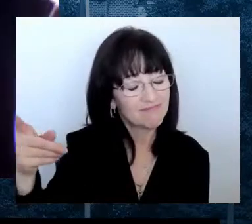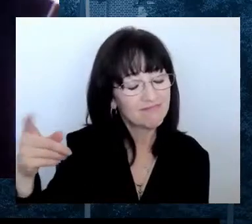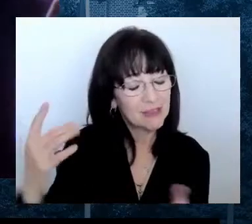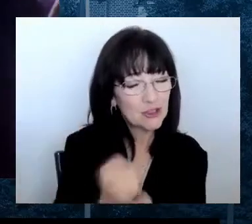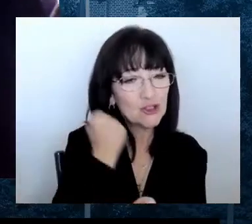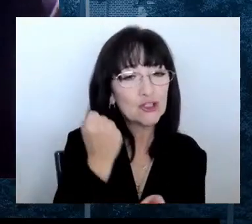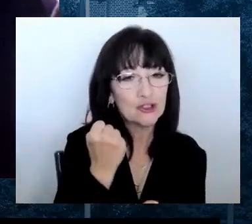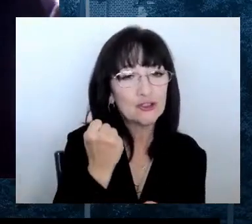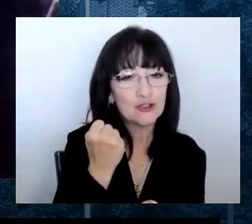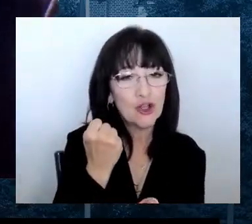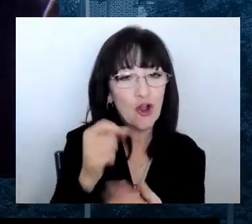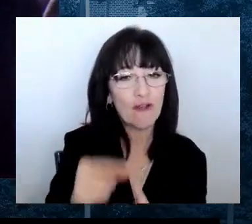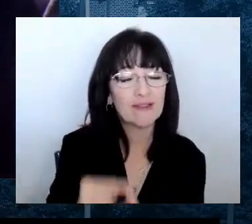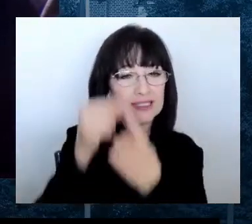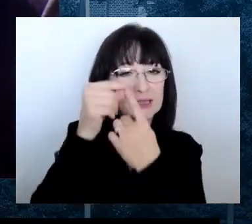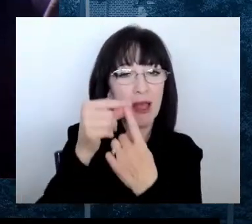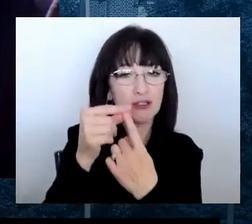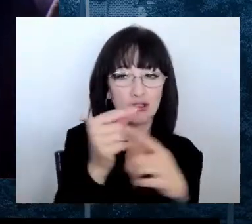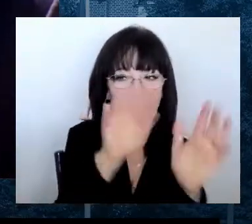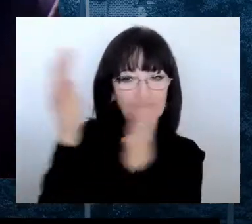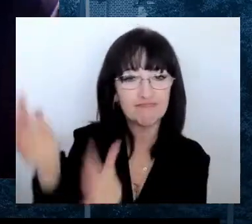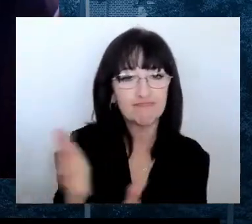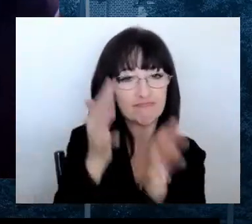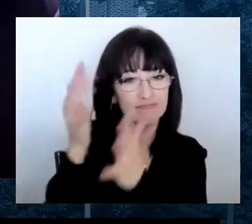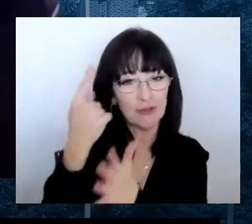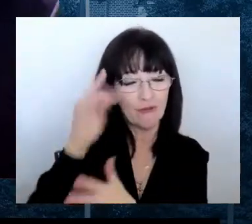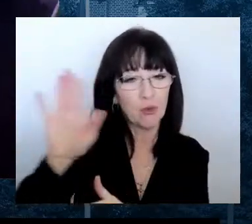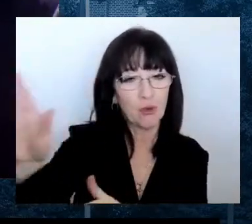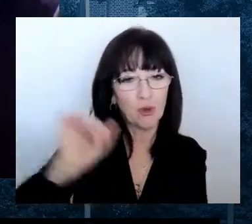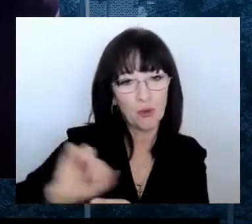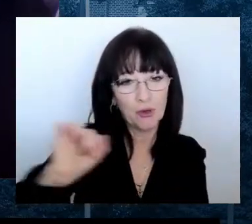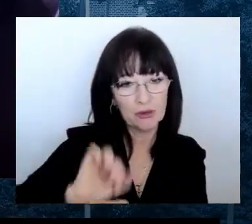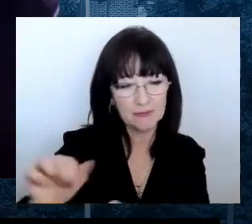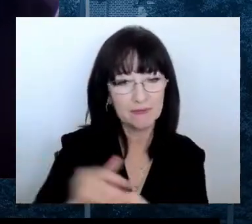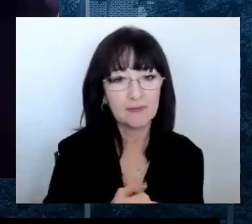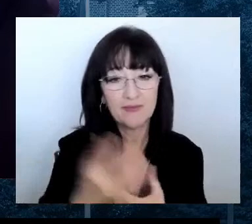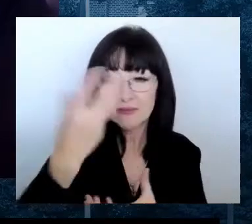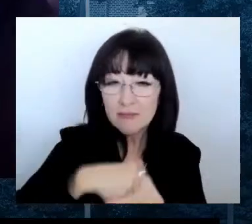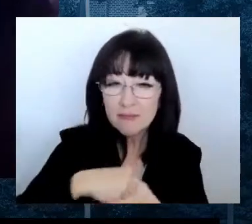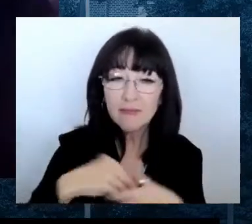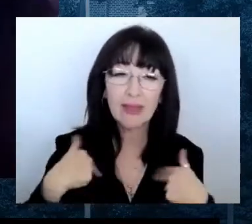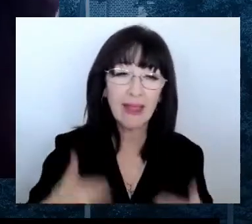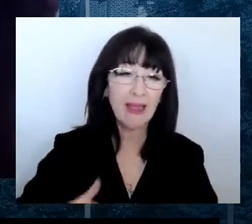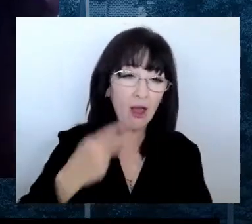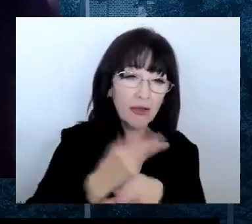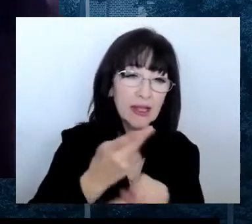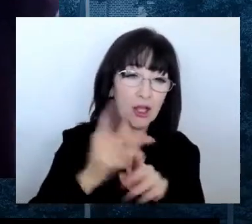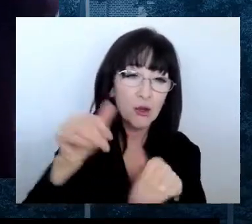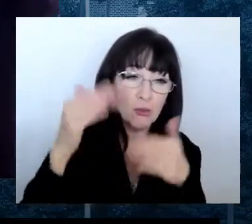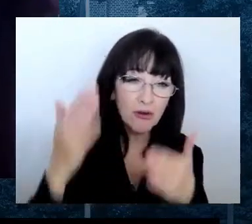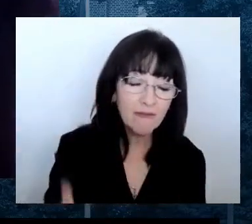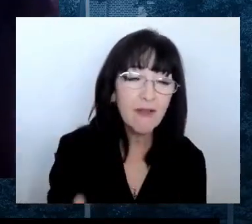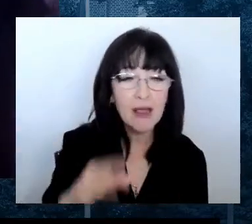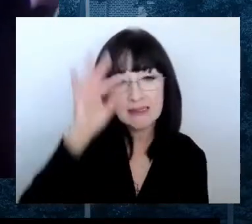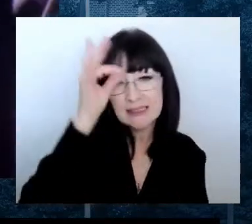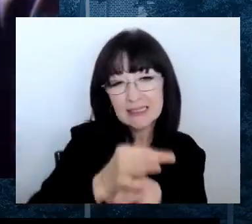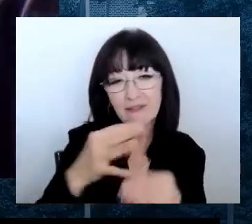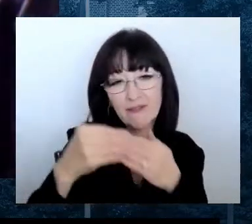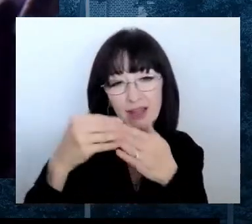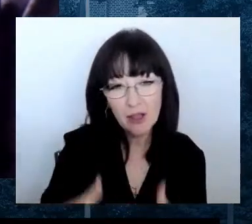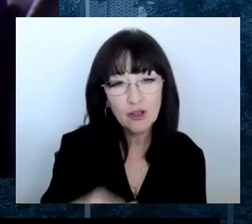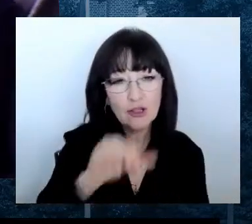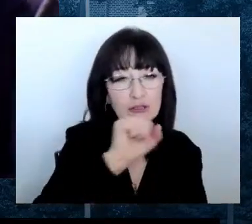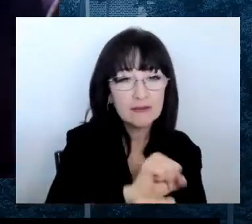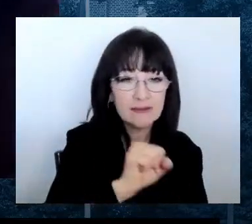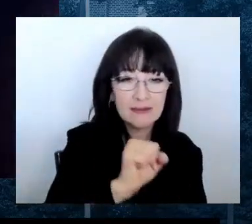This whole of Delaware conversation, as the governor mentioned, included healthcare providers, labor and faith leaders, community advocates, employers,